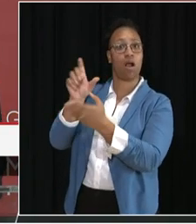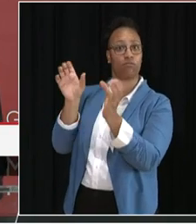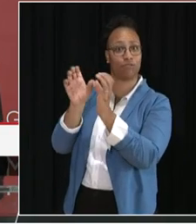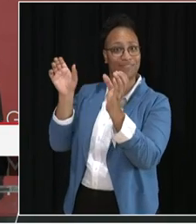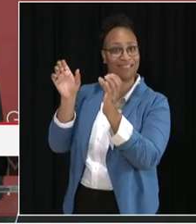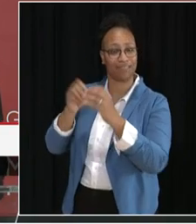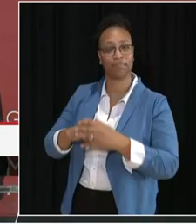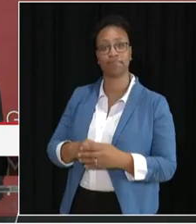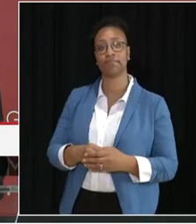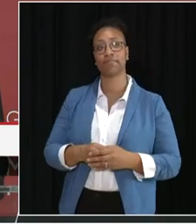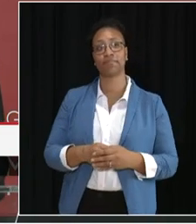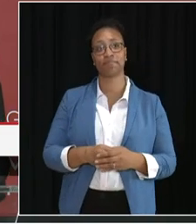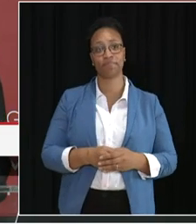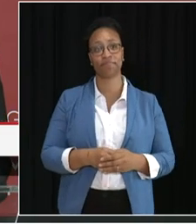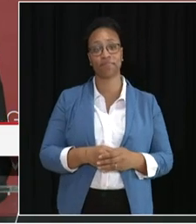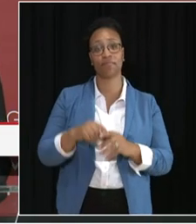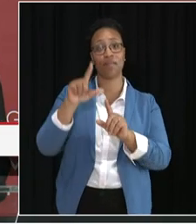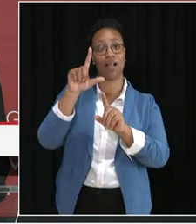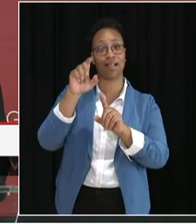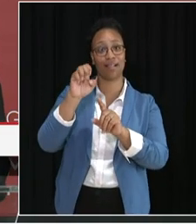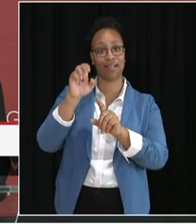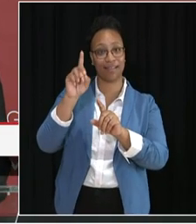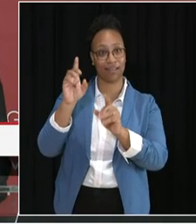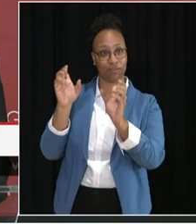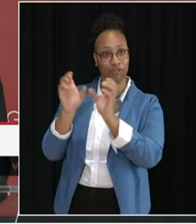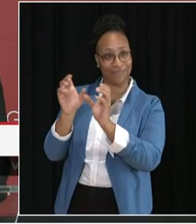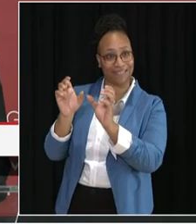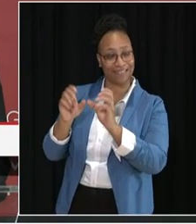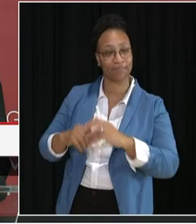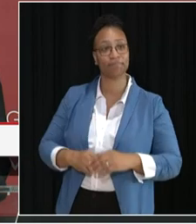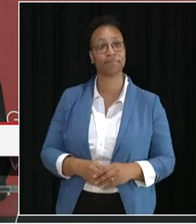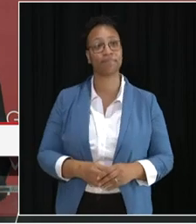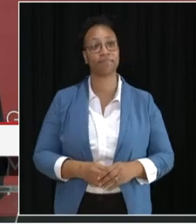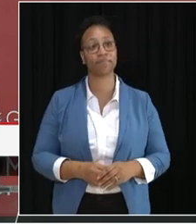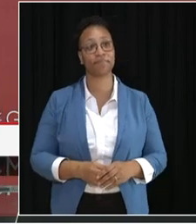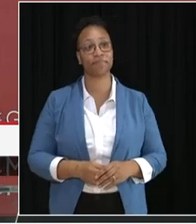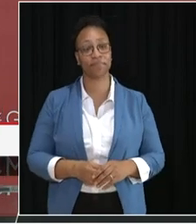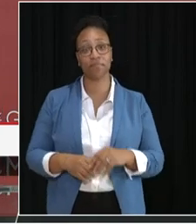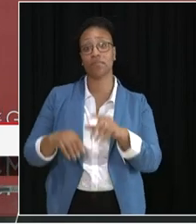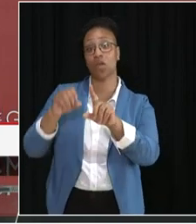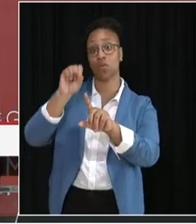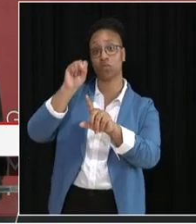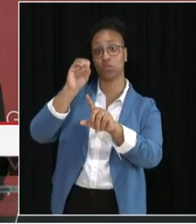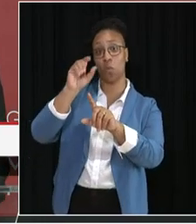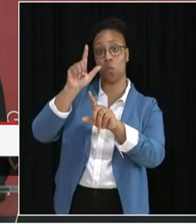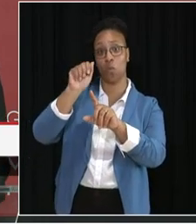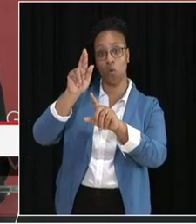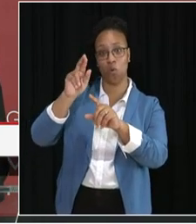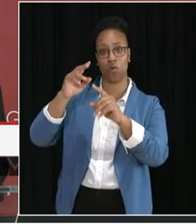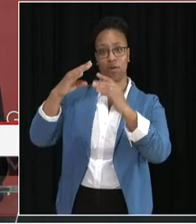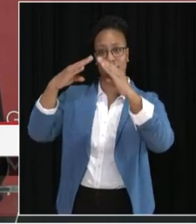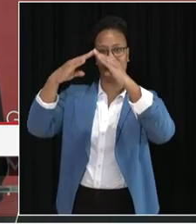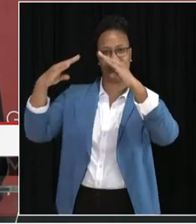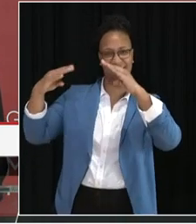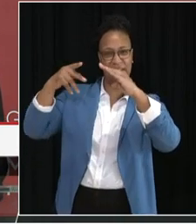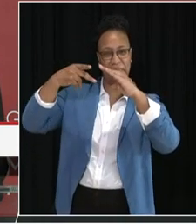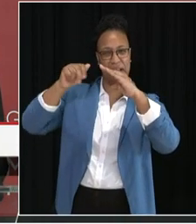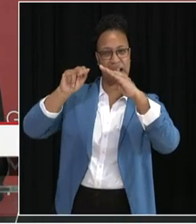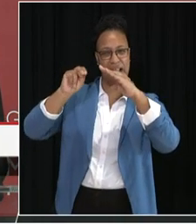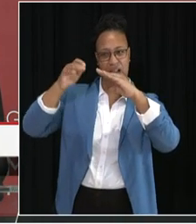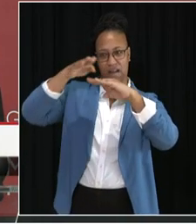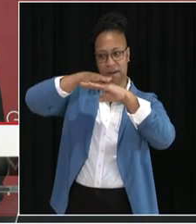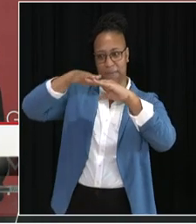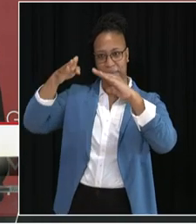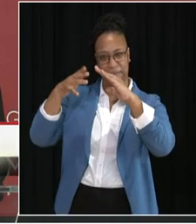sustainability goals, the project also includes solar panels on the building roofs and over the parking area, green vehicle parking,